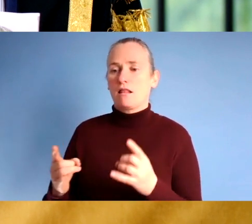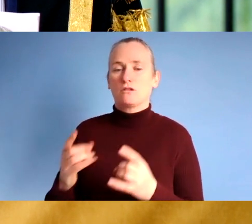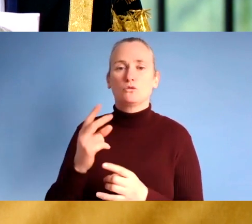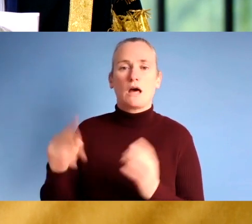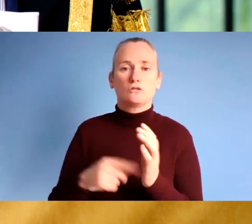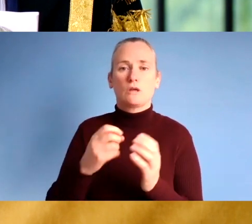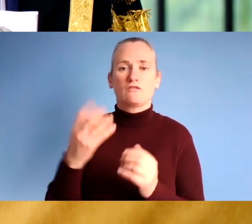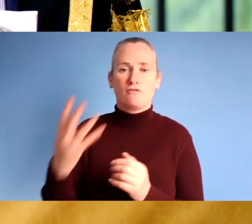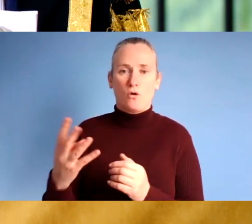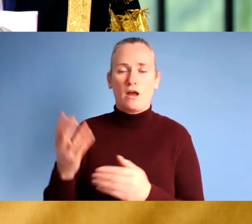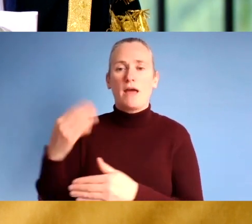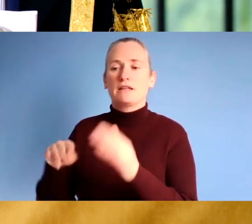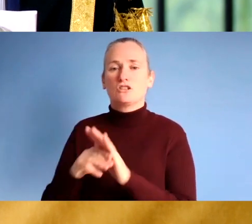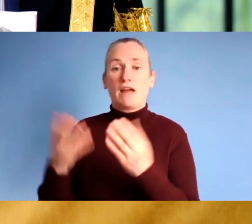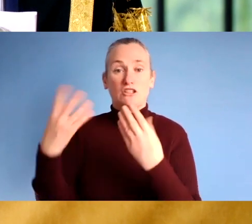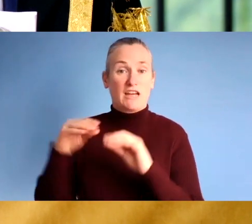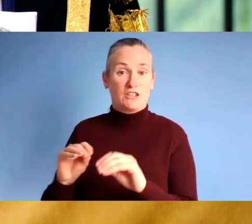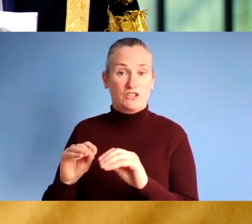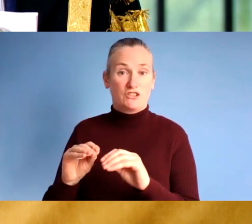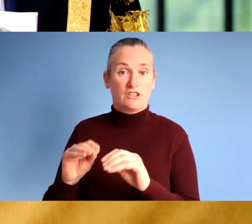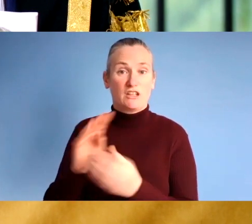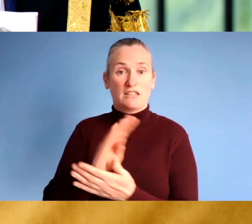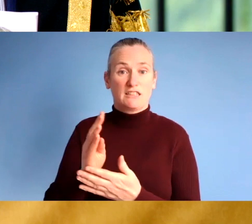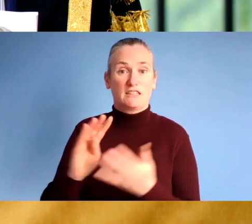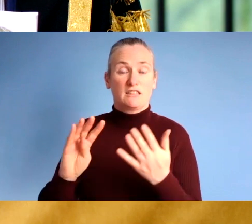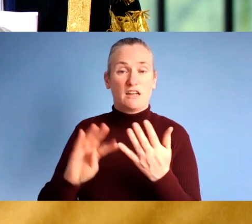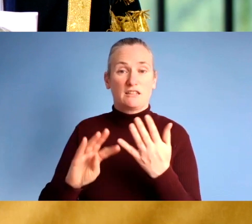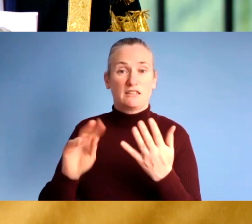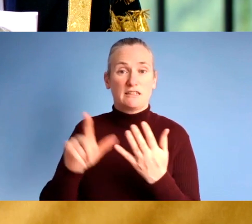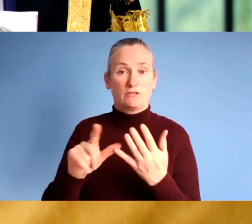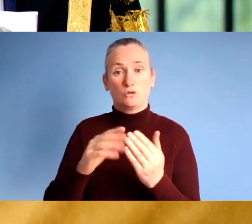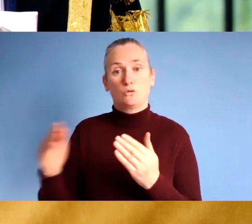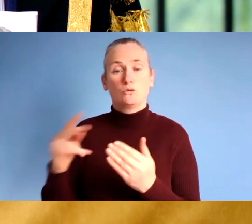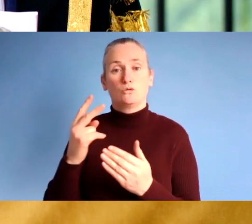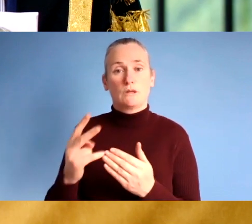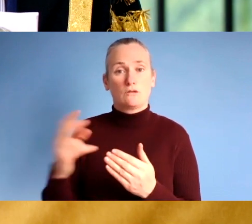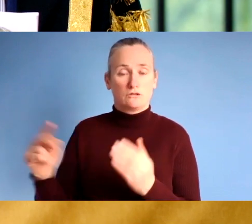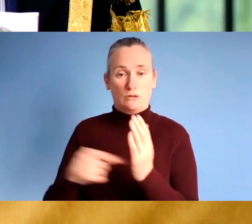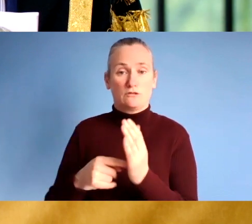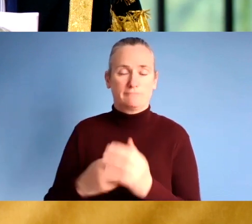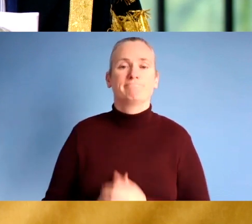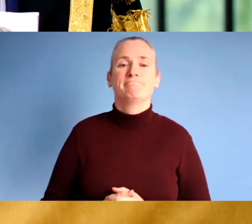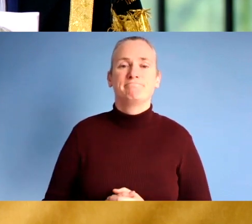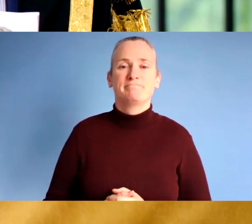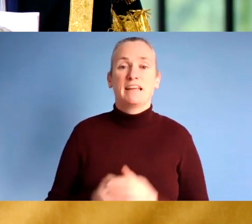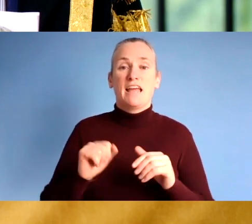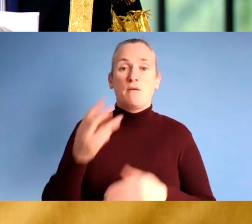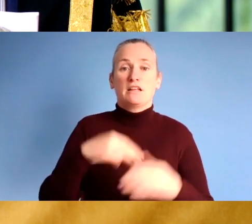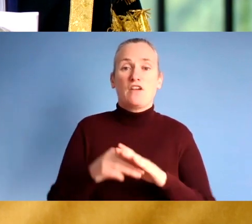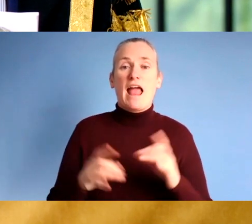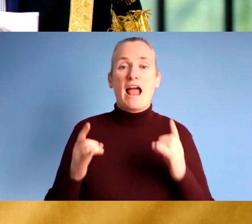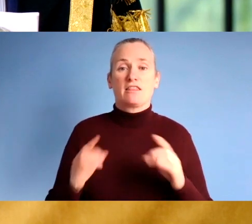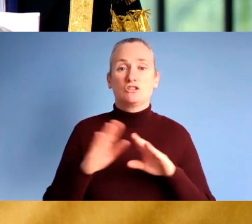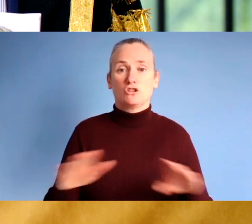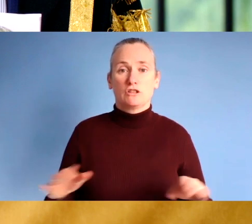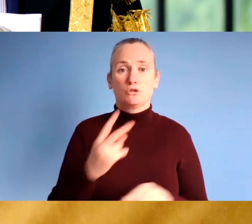to 2004, and Minister for Education in 1997 to 2000. As Minister for Health and